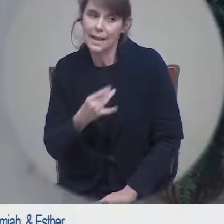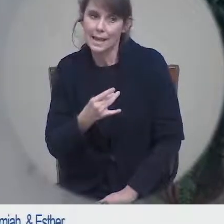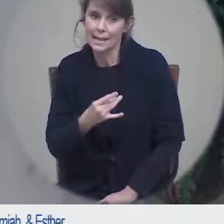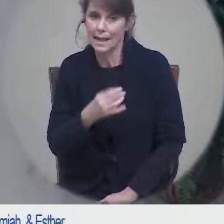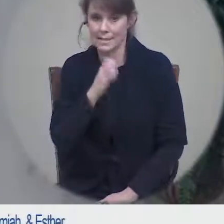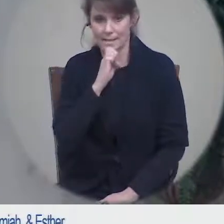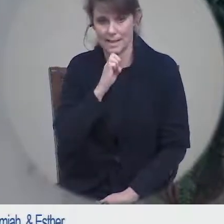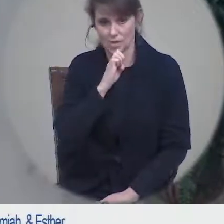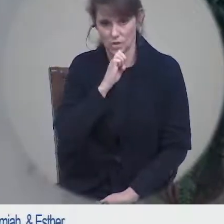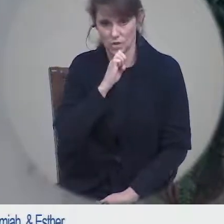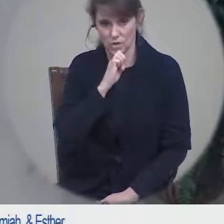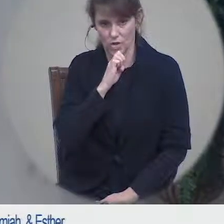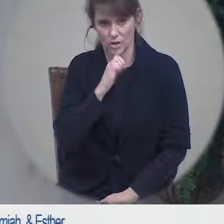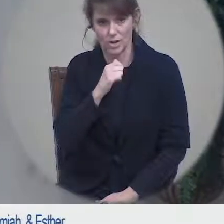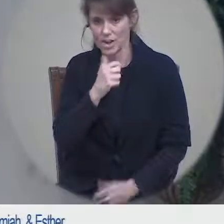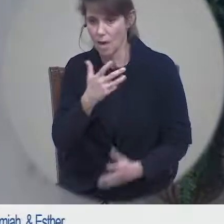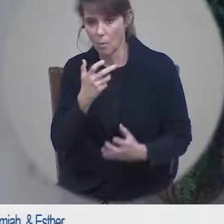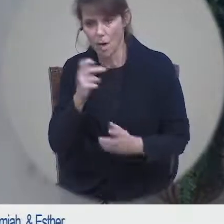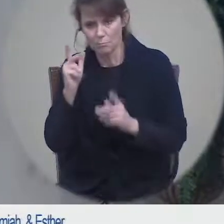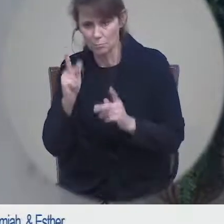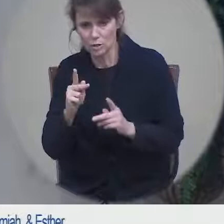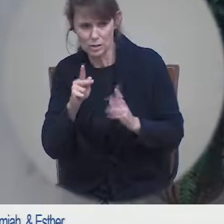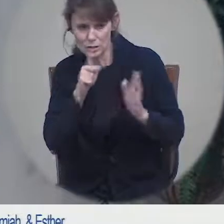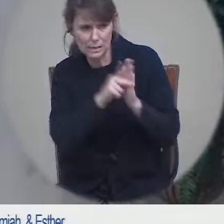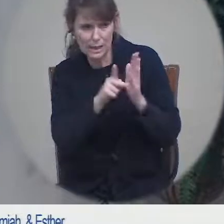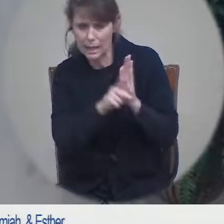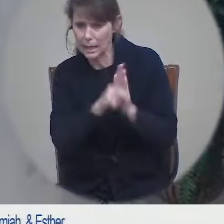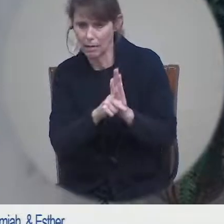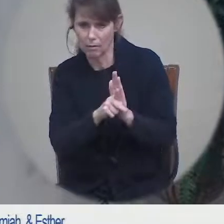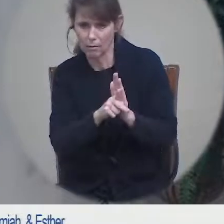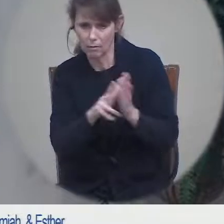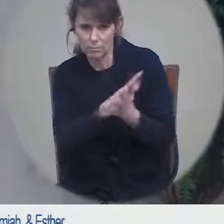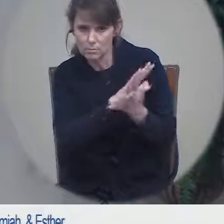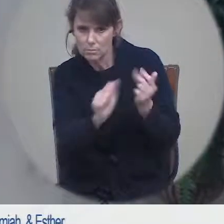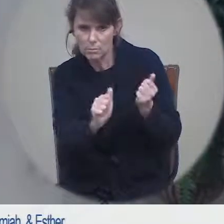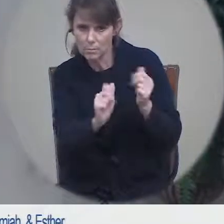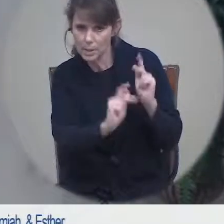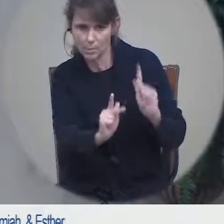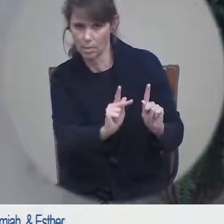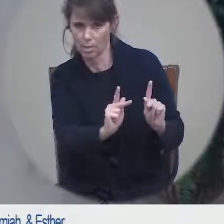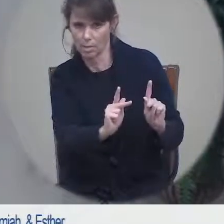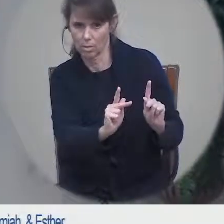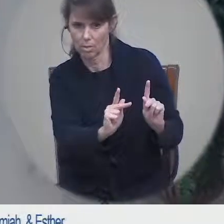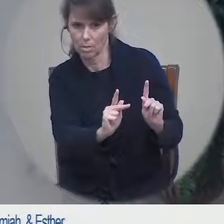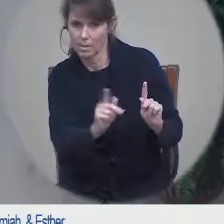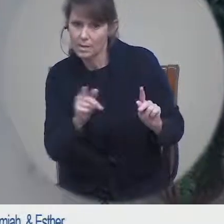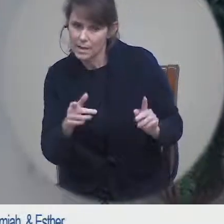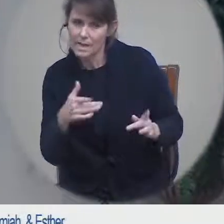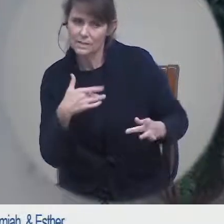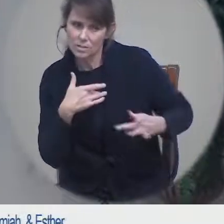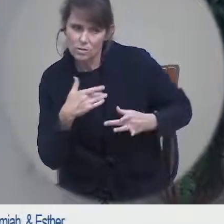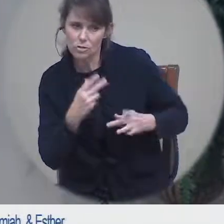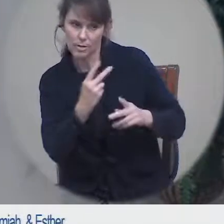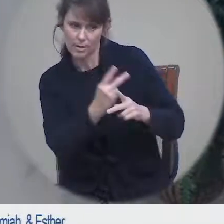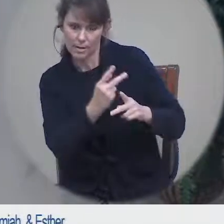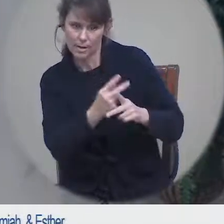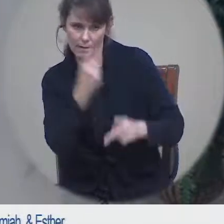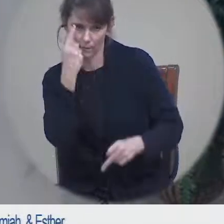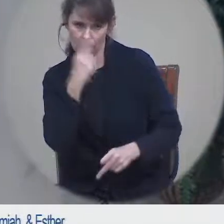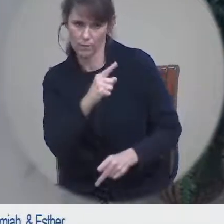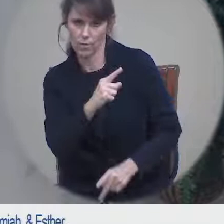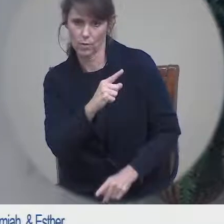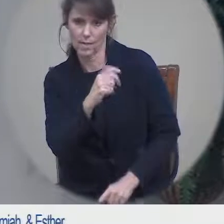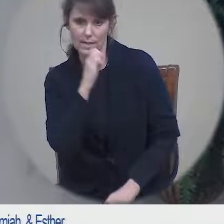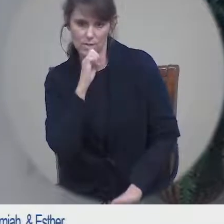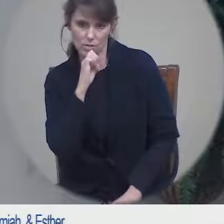very humanitarian-minded, even of his own citizenry. When we go around and start killing the enemies,